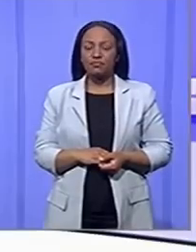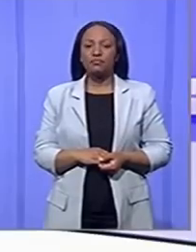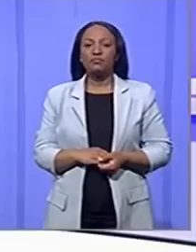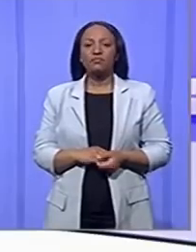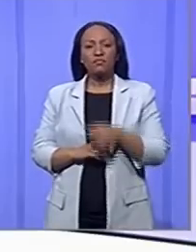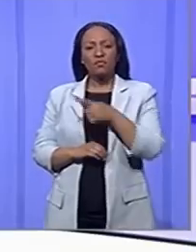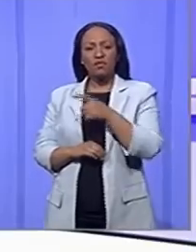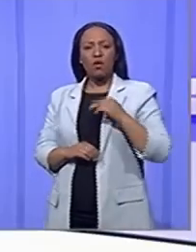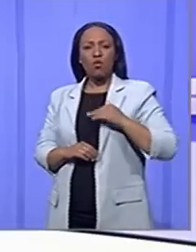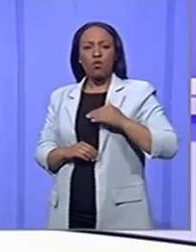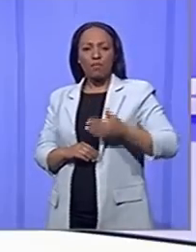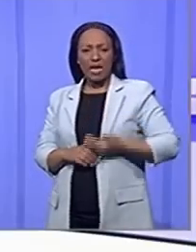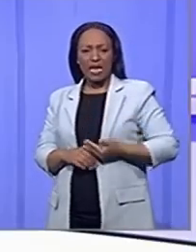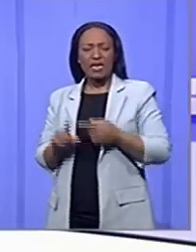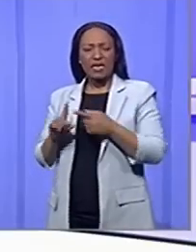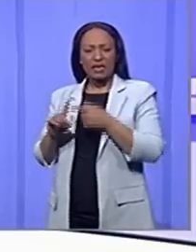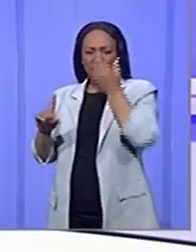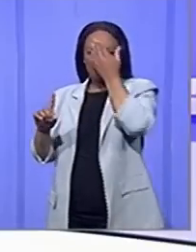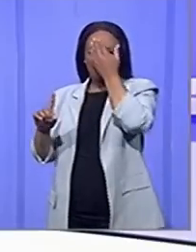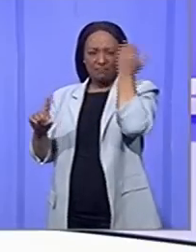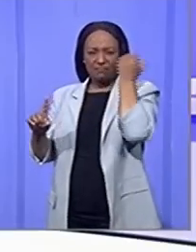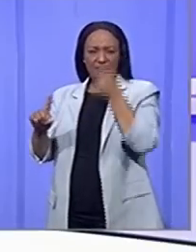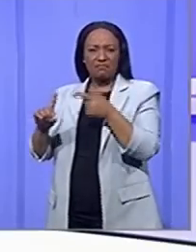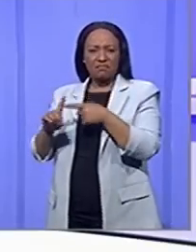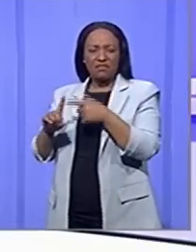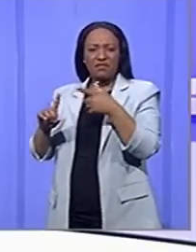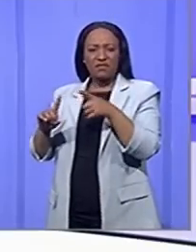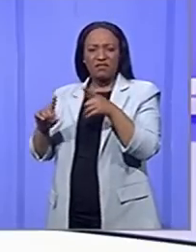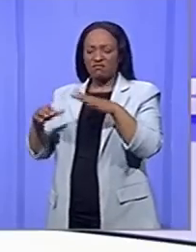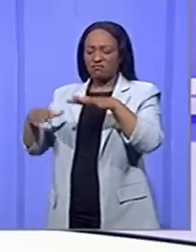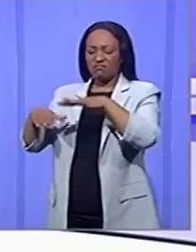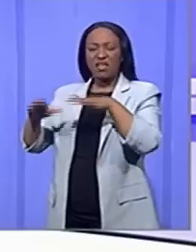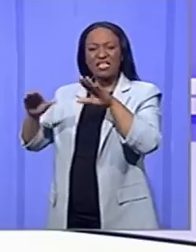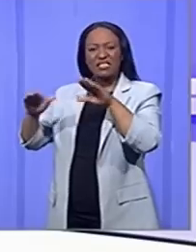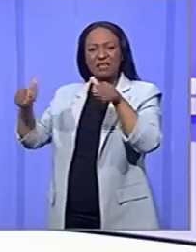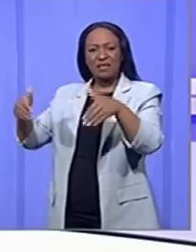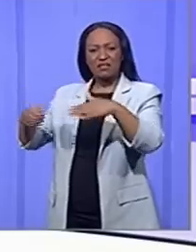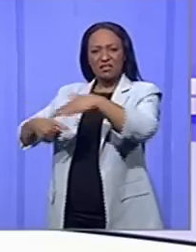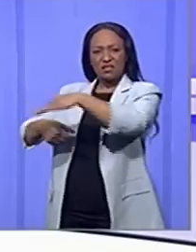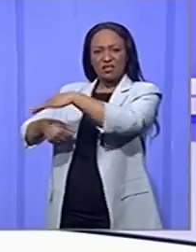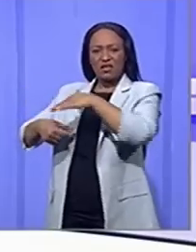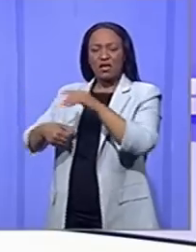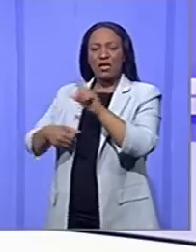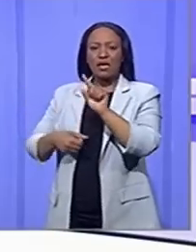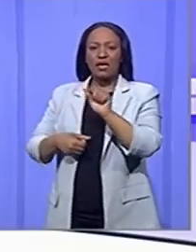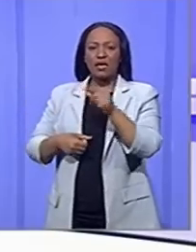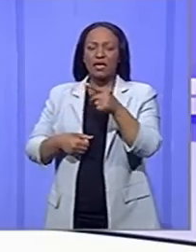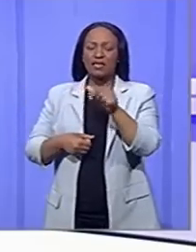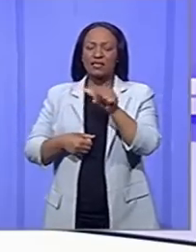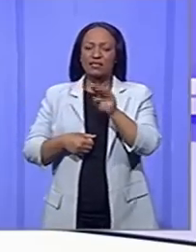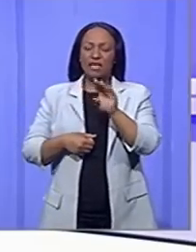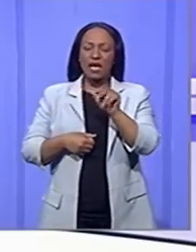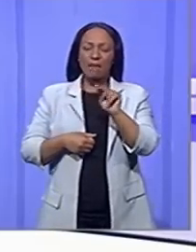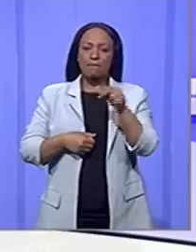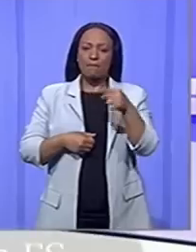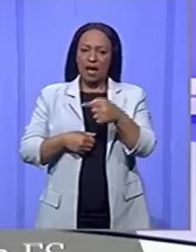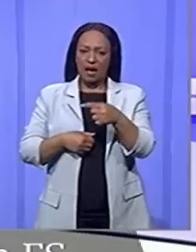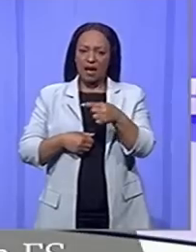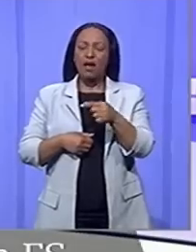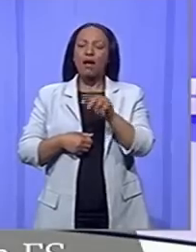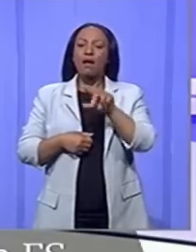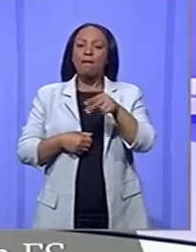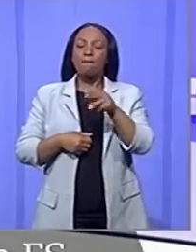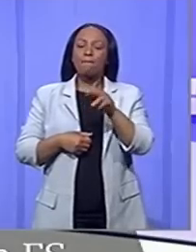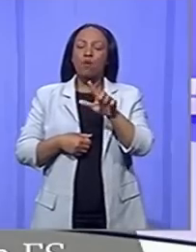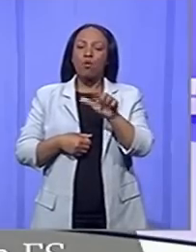Setopo sa mosadi se sa tsejweng se epollotswe mabitleng a Thabang Phumlani Velkom ka Jenoseng. Ho fumanwa ha setopo sena ho